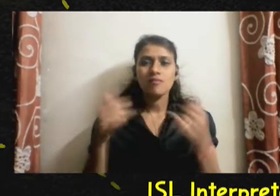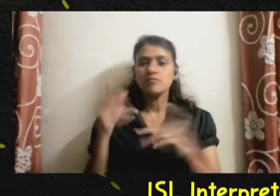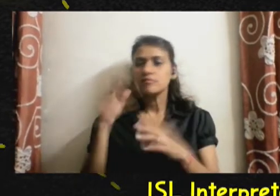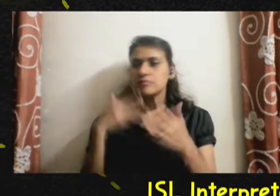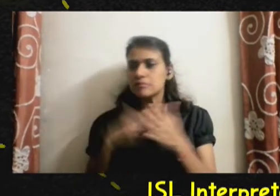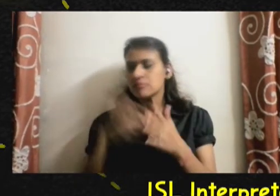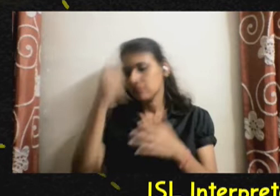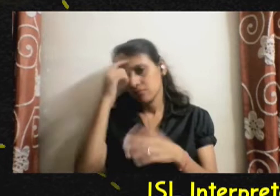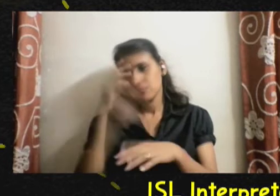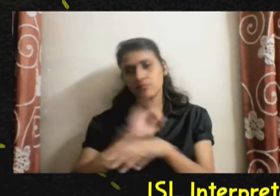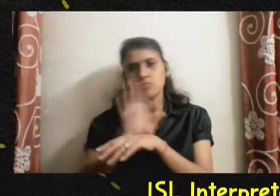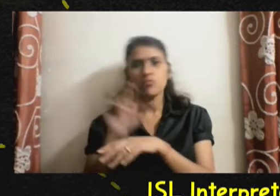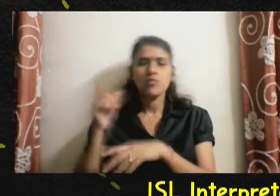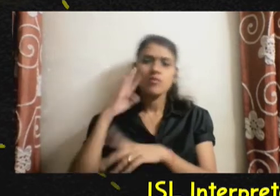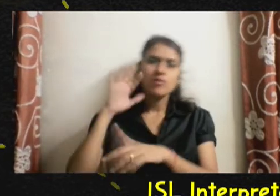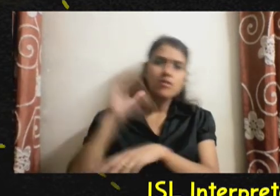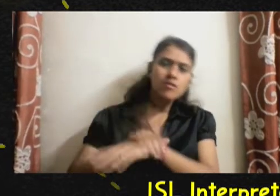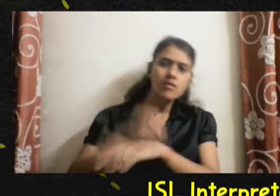the pandemic?